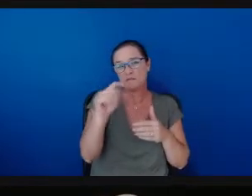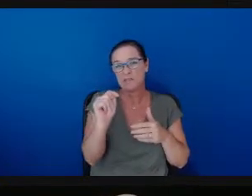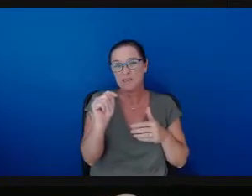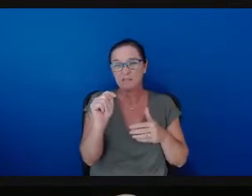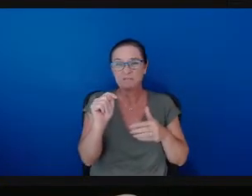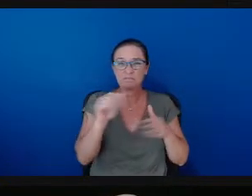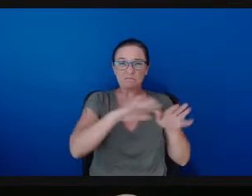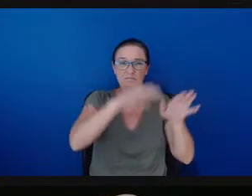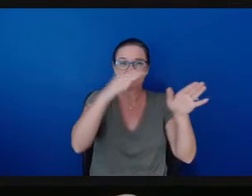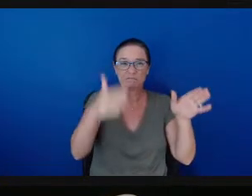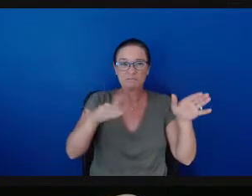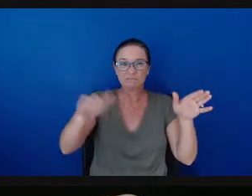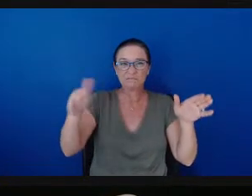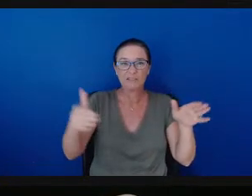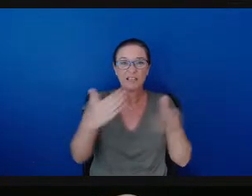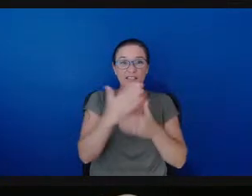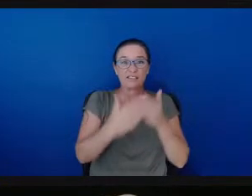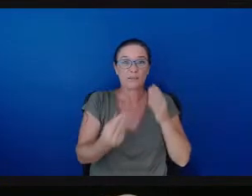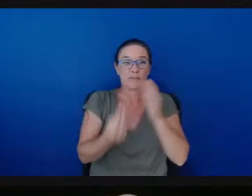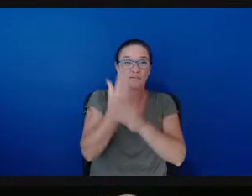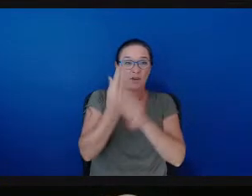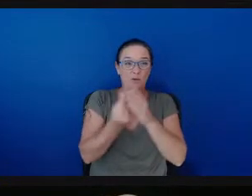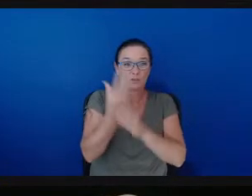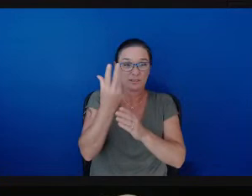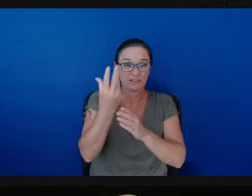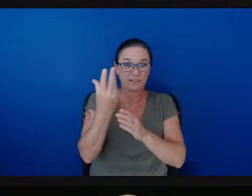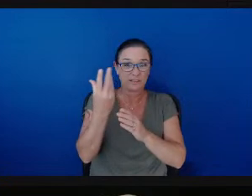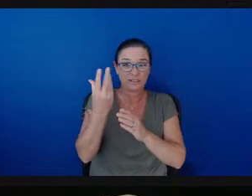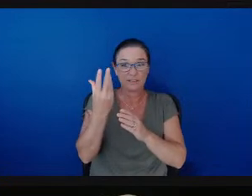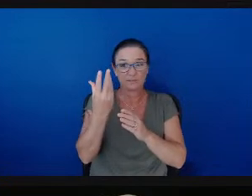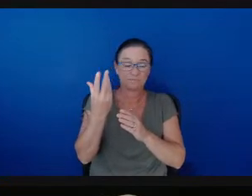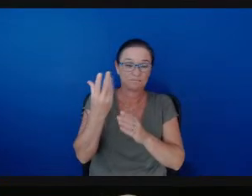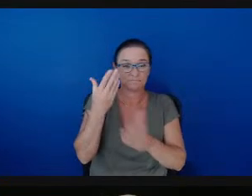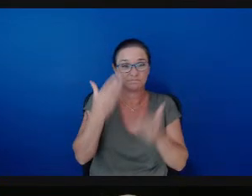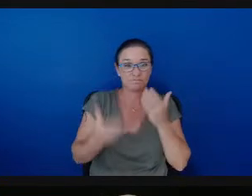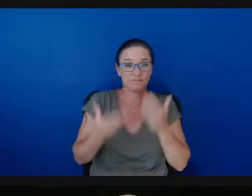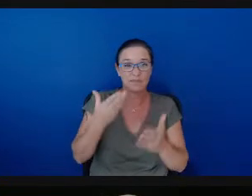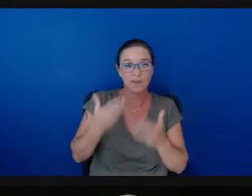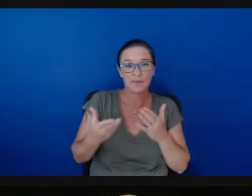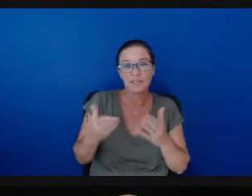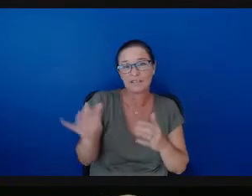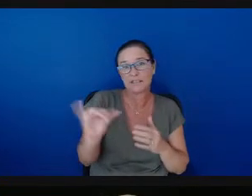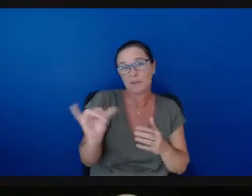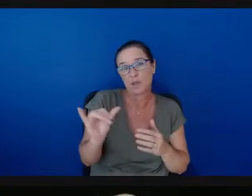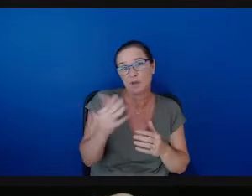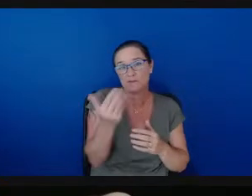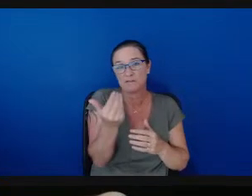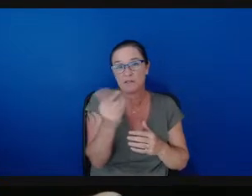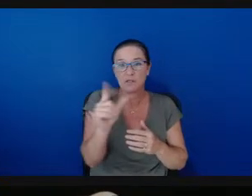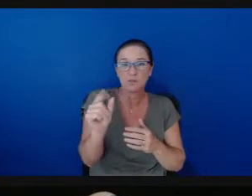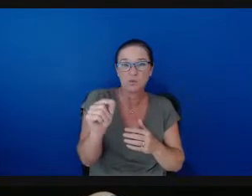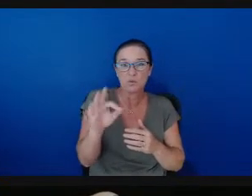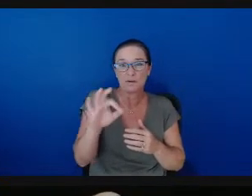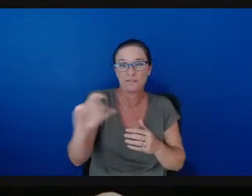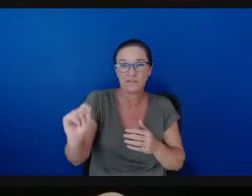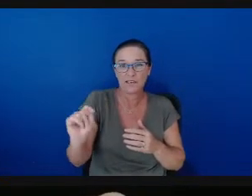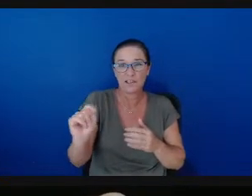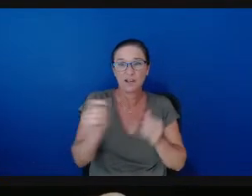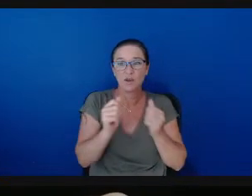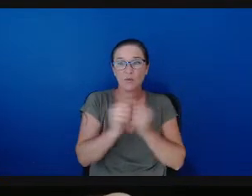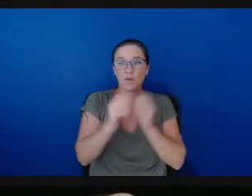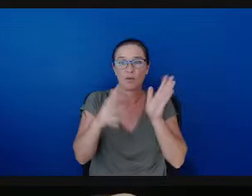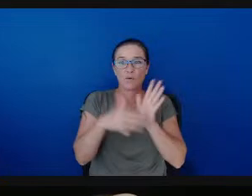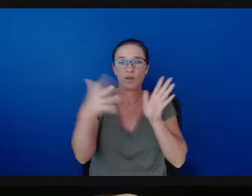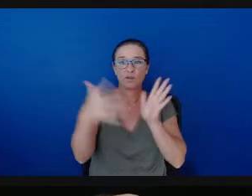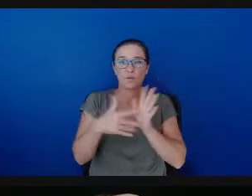here. And some of these fountains, yeah, maybe it might be a similar 15, 20 feet tall, with occasionally you see bursts